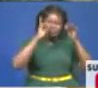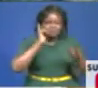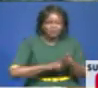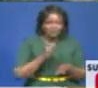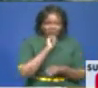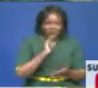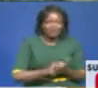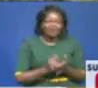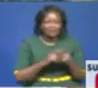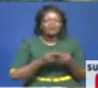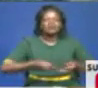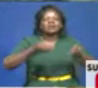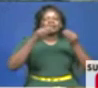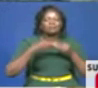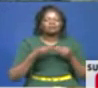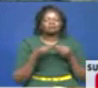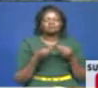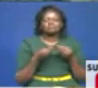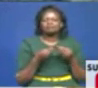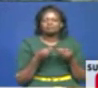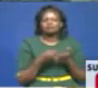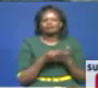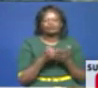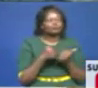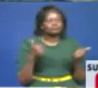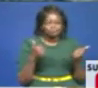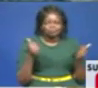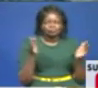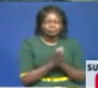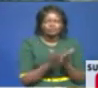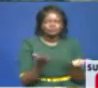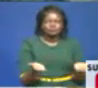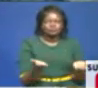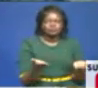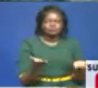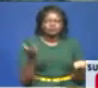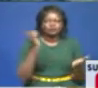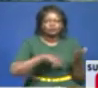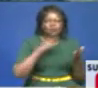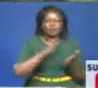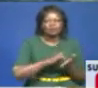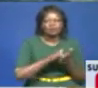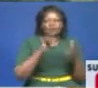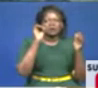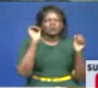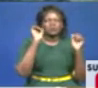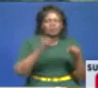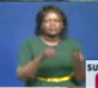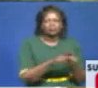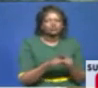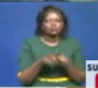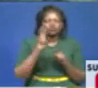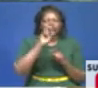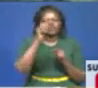are generating a lot of revenue. And what we are saying is that we can also explore